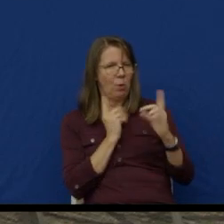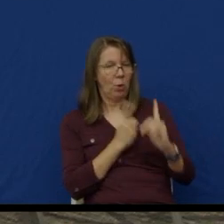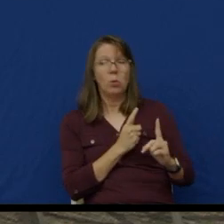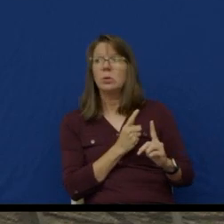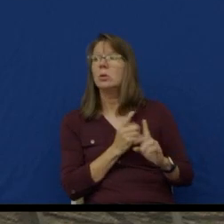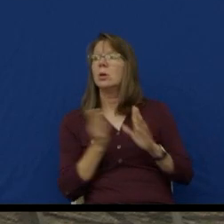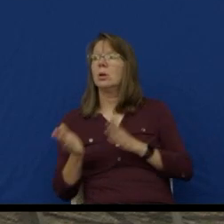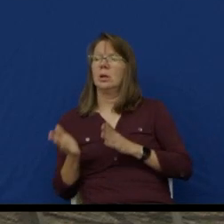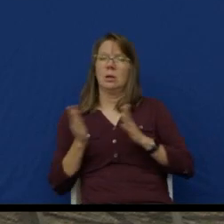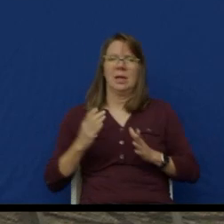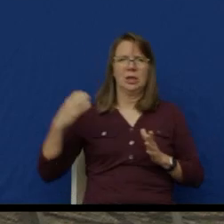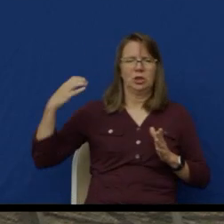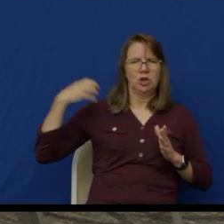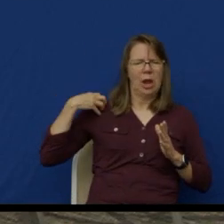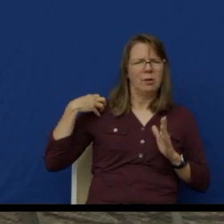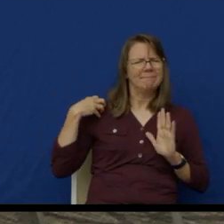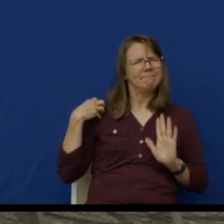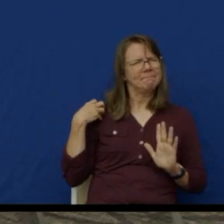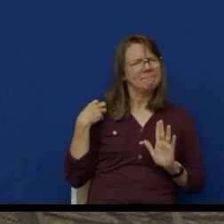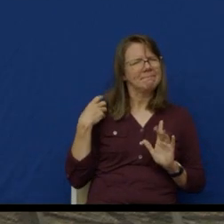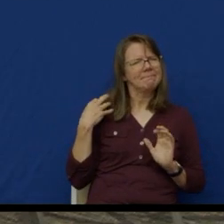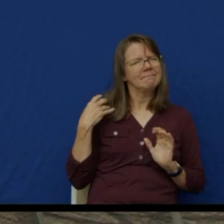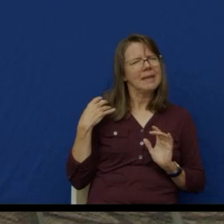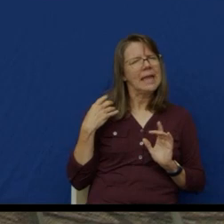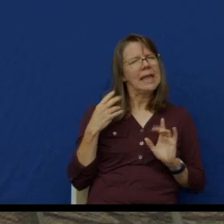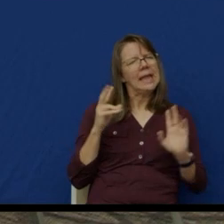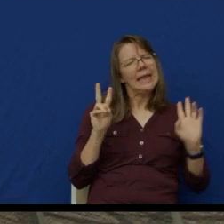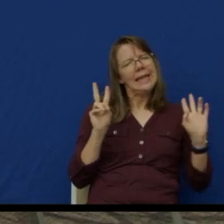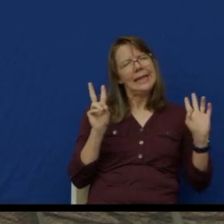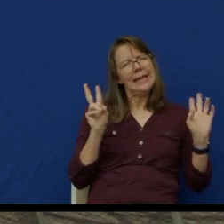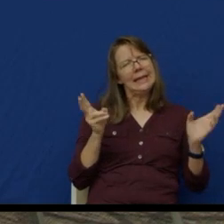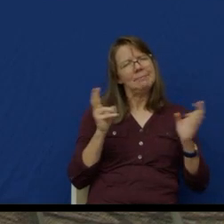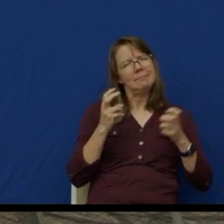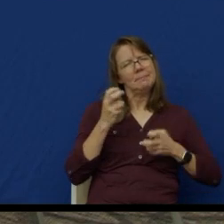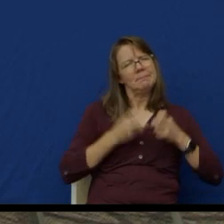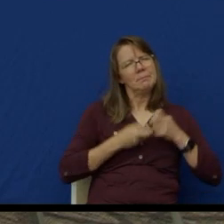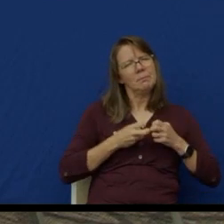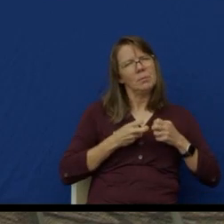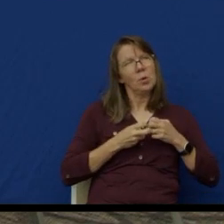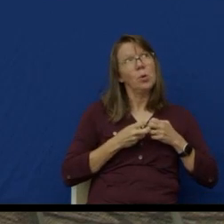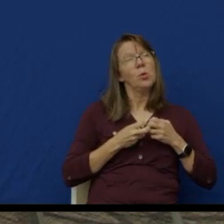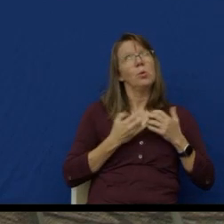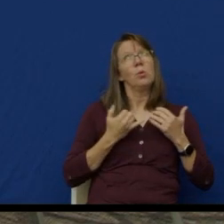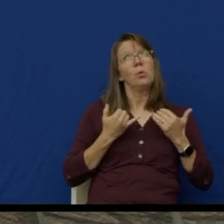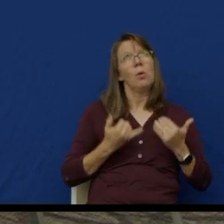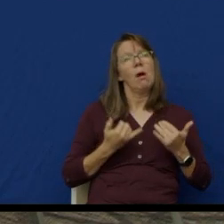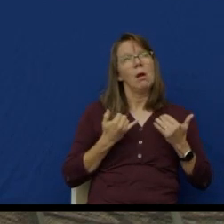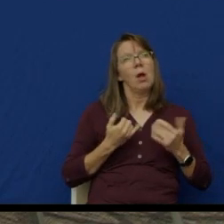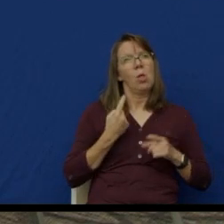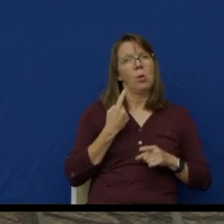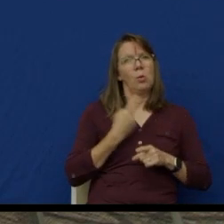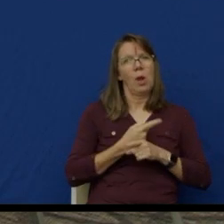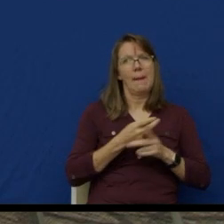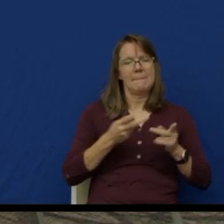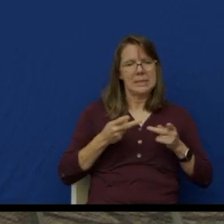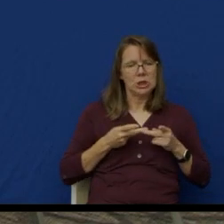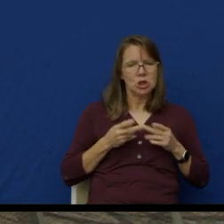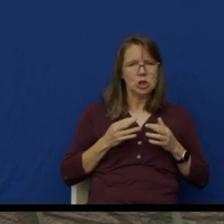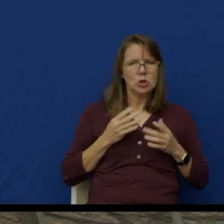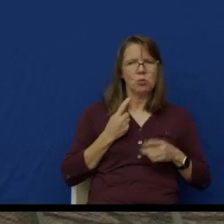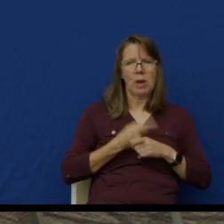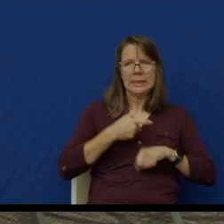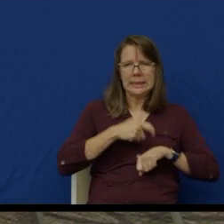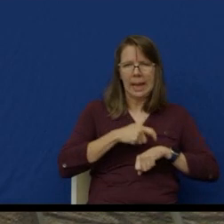though, we really are in a position to have a lot to say